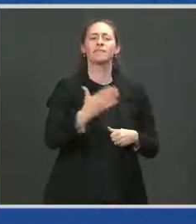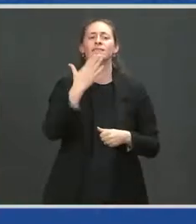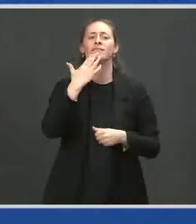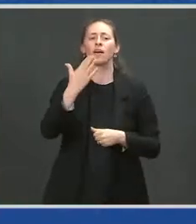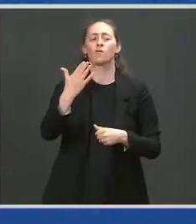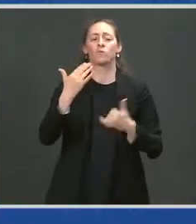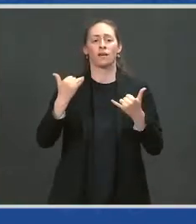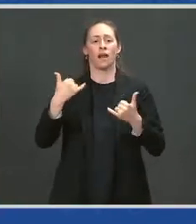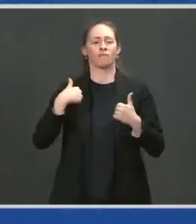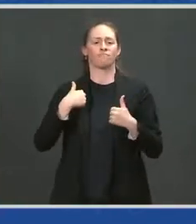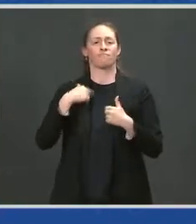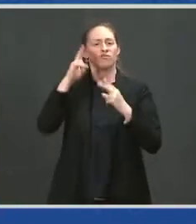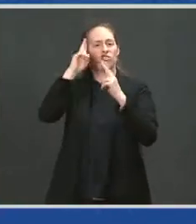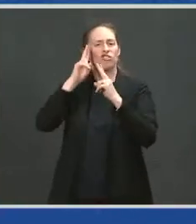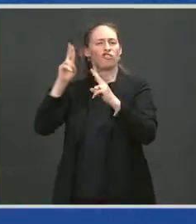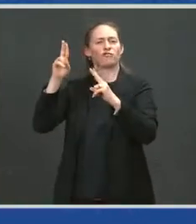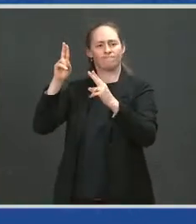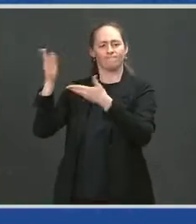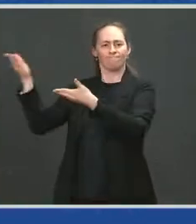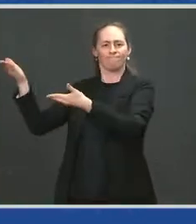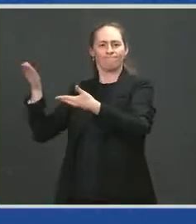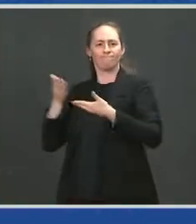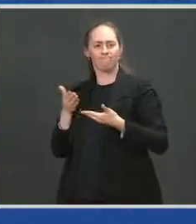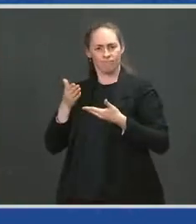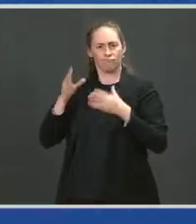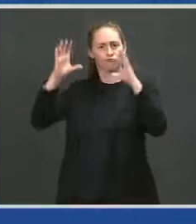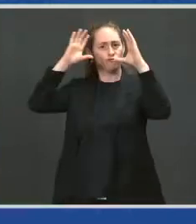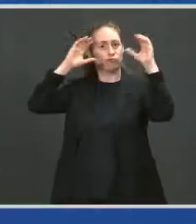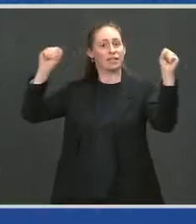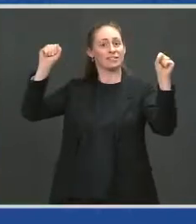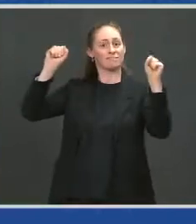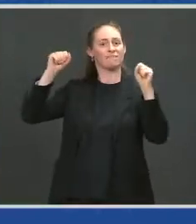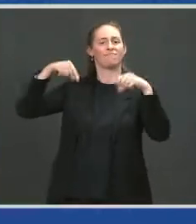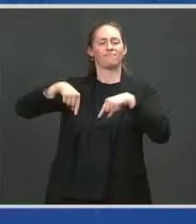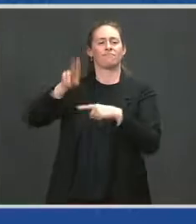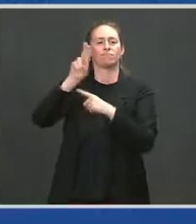to introduce the President of the United States, Joe Biden.